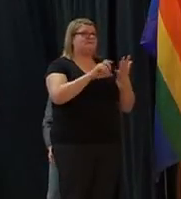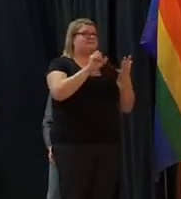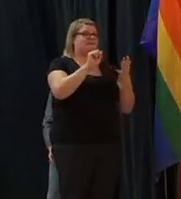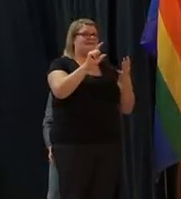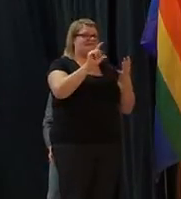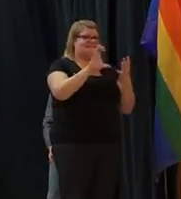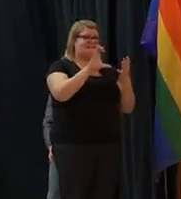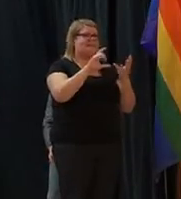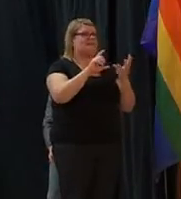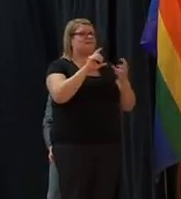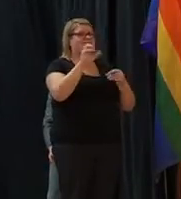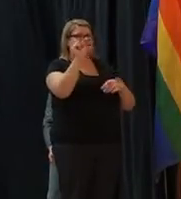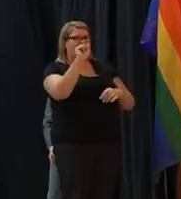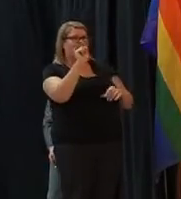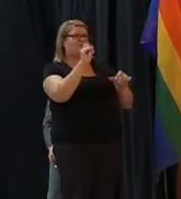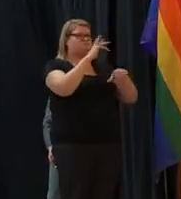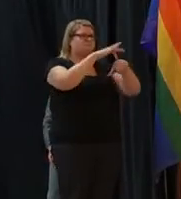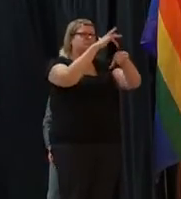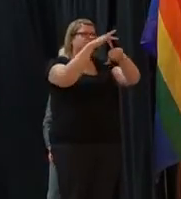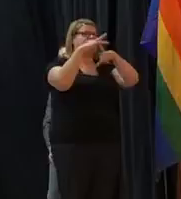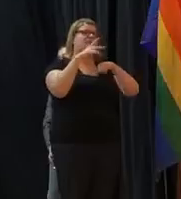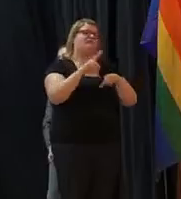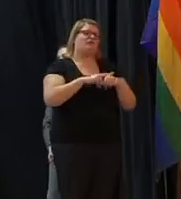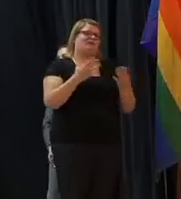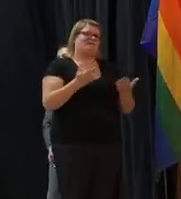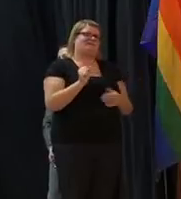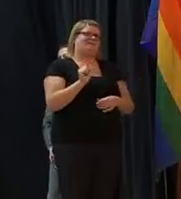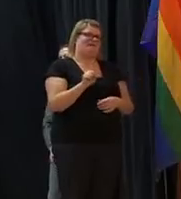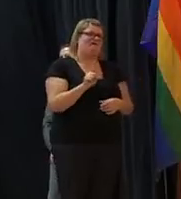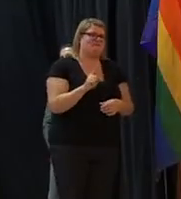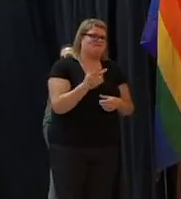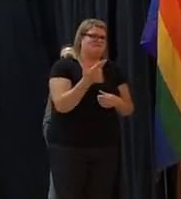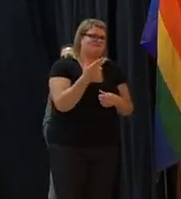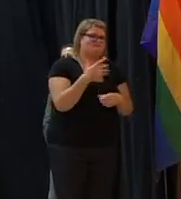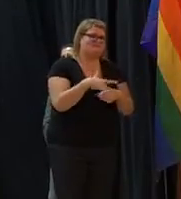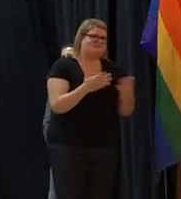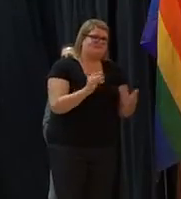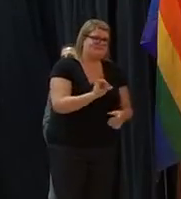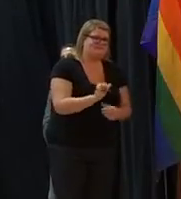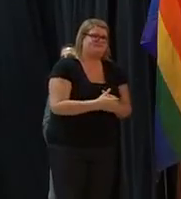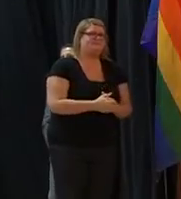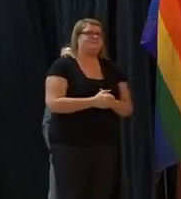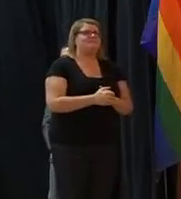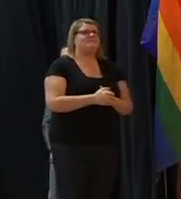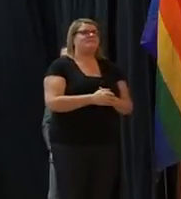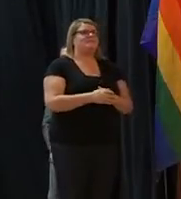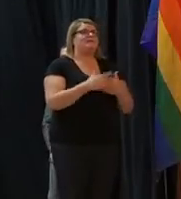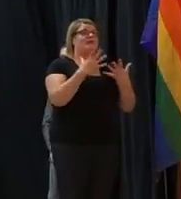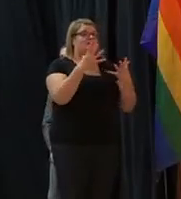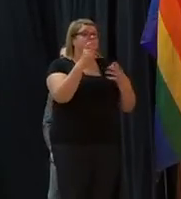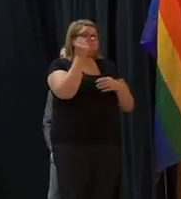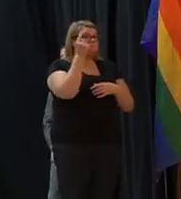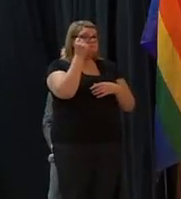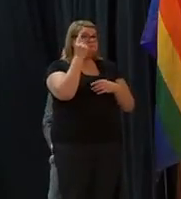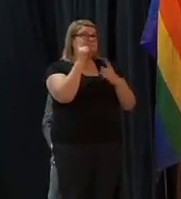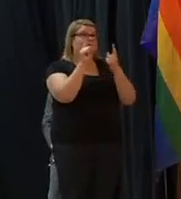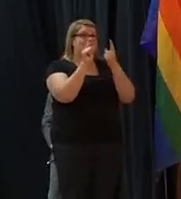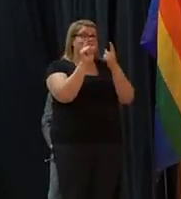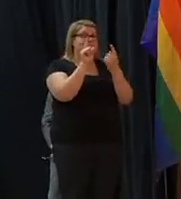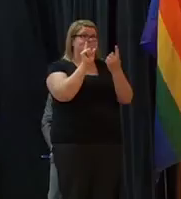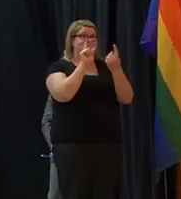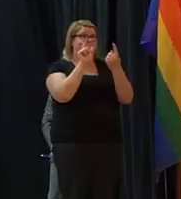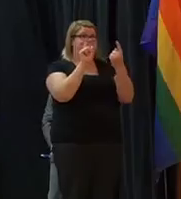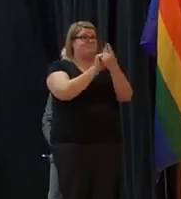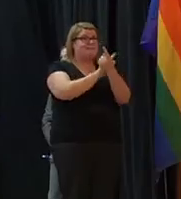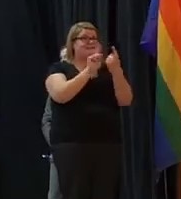Salt Lake City, Seattle, and of course the lovely city of San Diego, California. Now, in addition to meeting with their